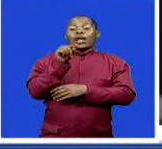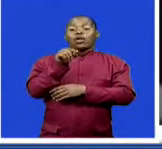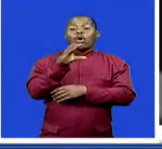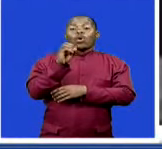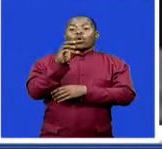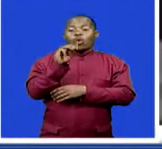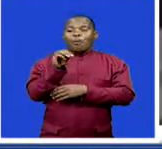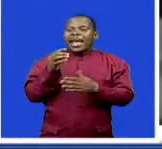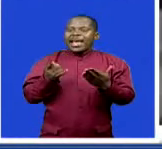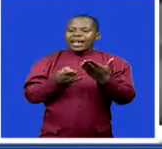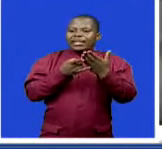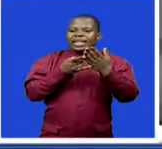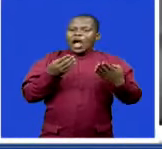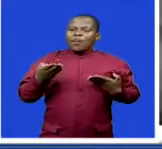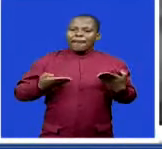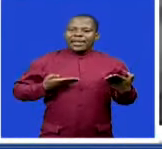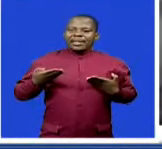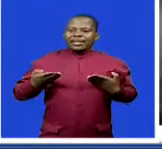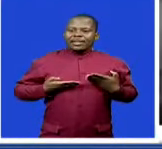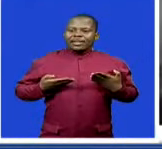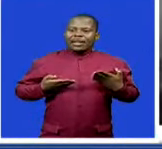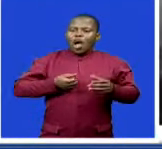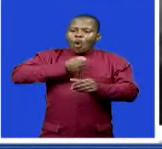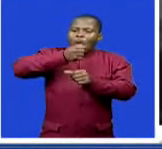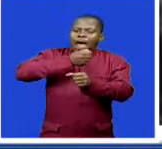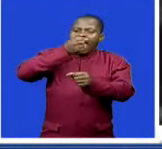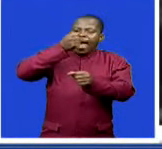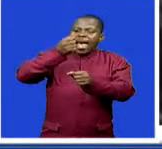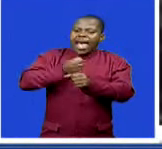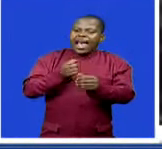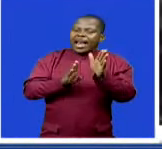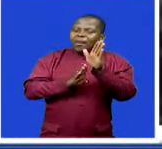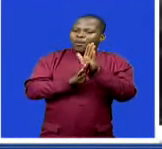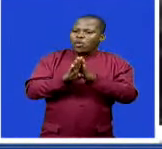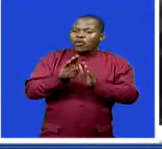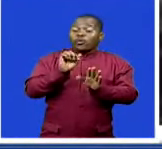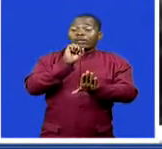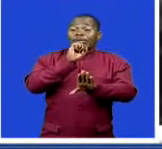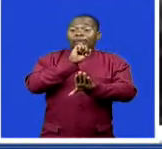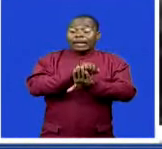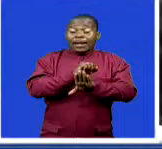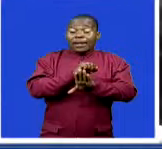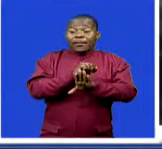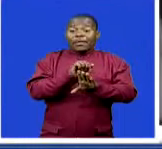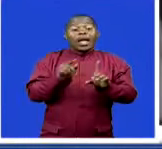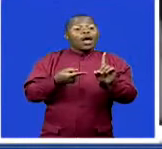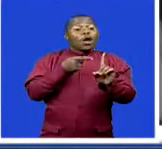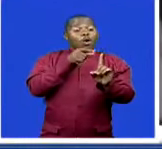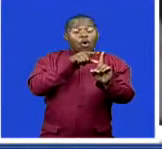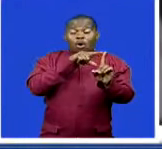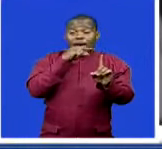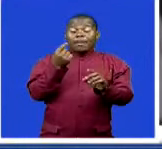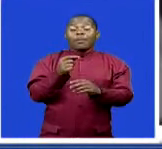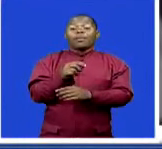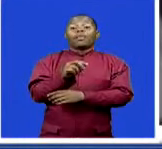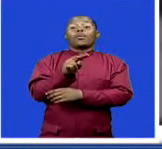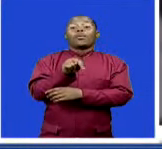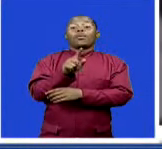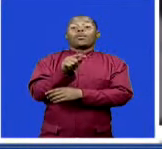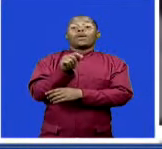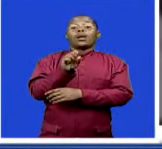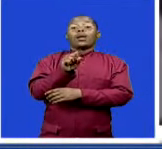work in a different and improved way, as explained by IPA trade